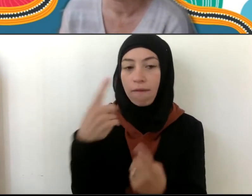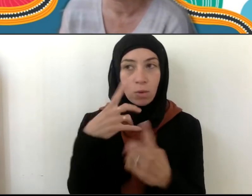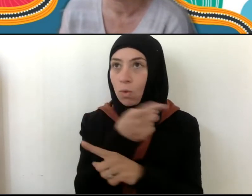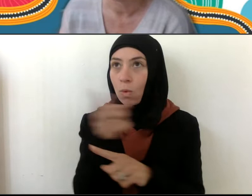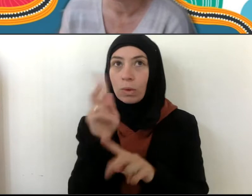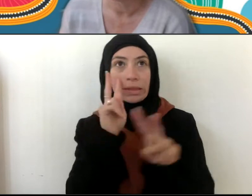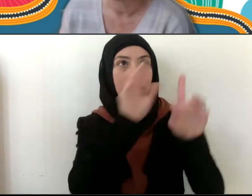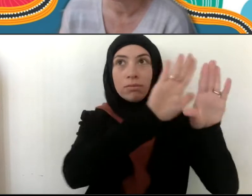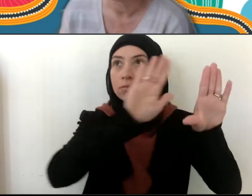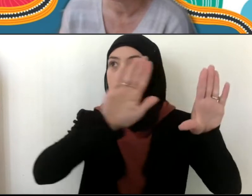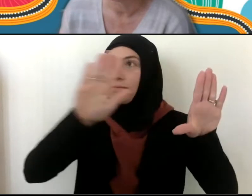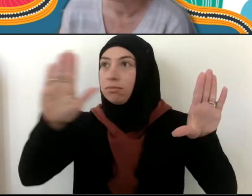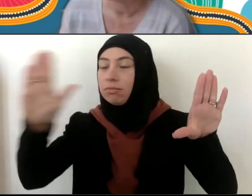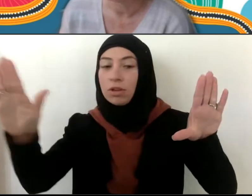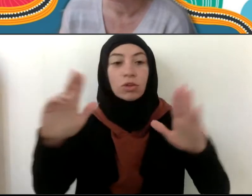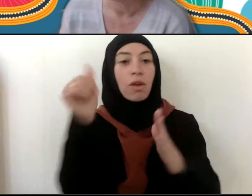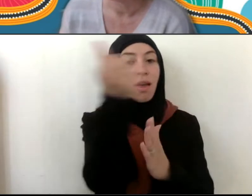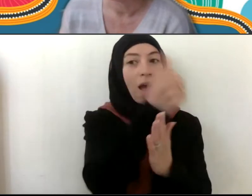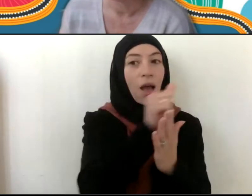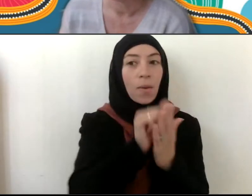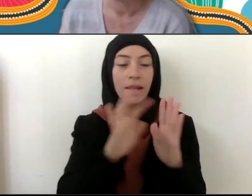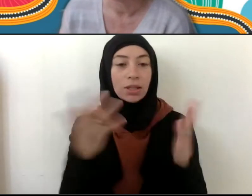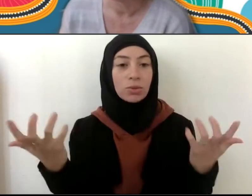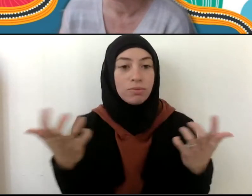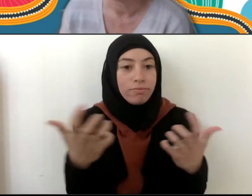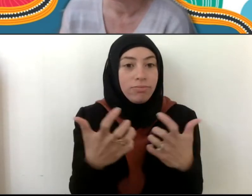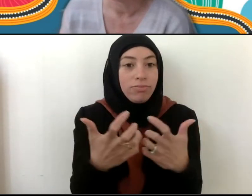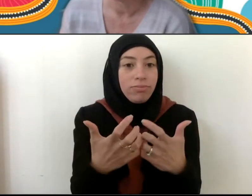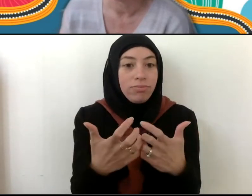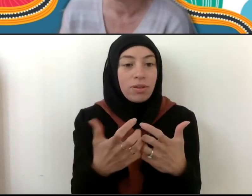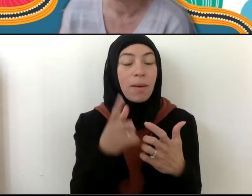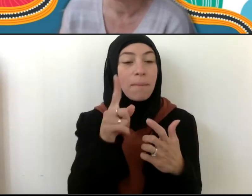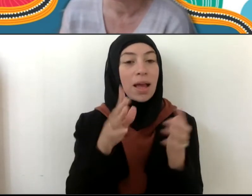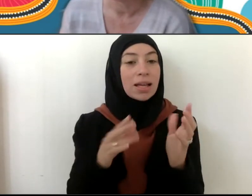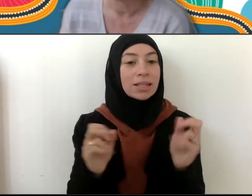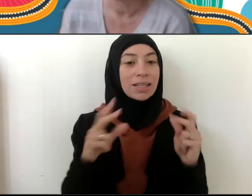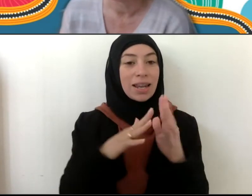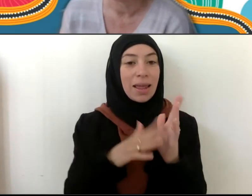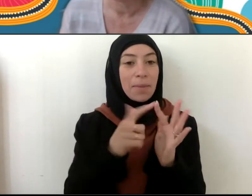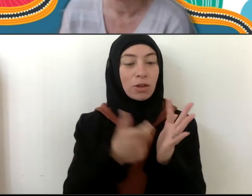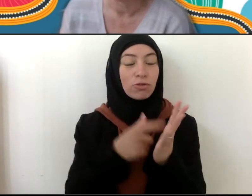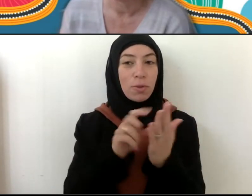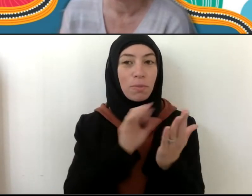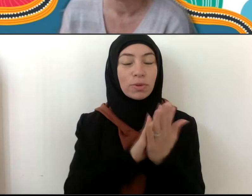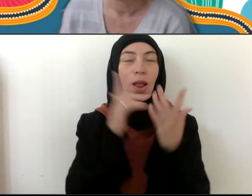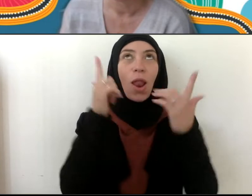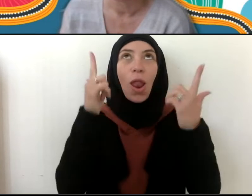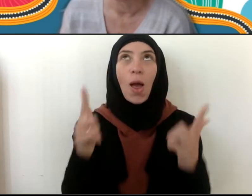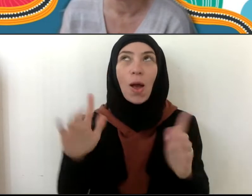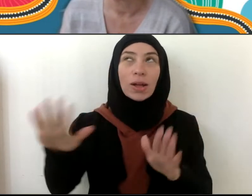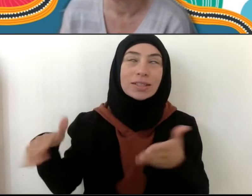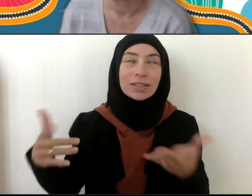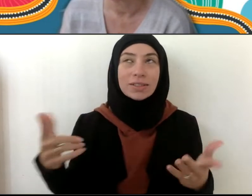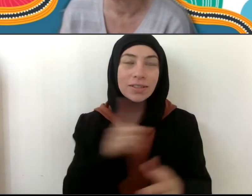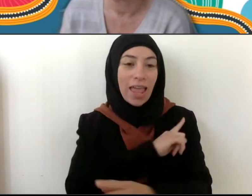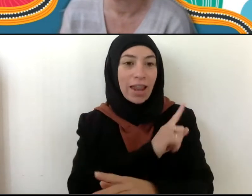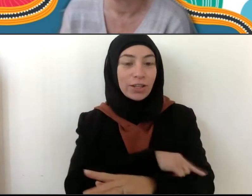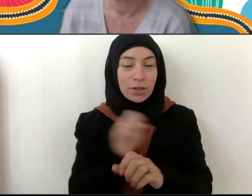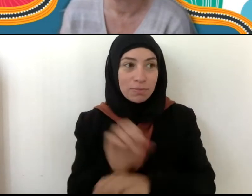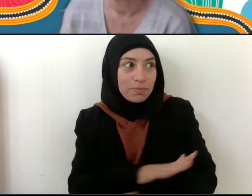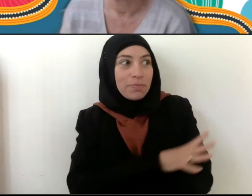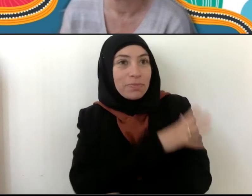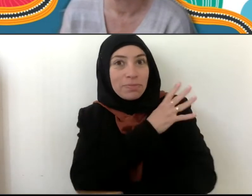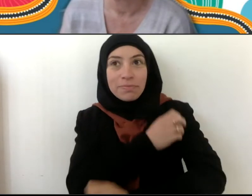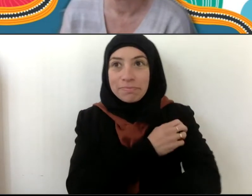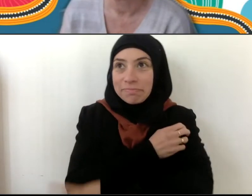needs to read as part of that station. Sydney Metro puts a lot of energy into delivering a very high customer experience and to